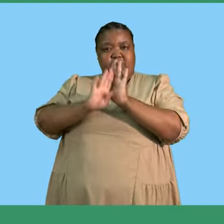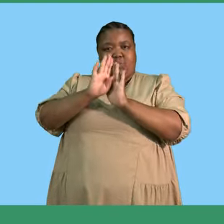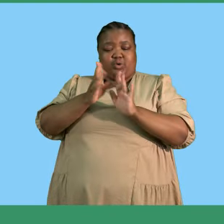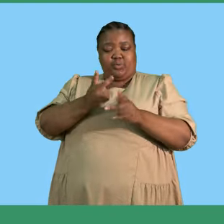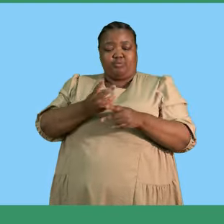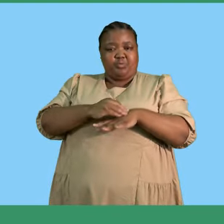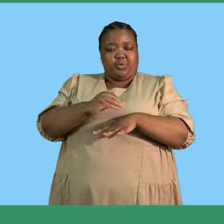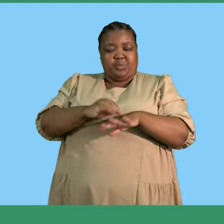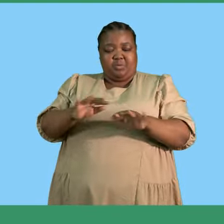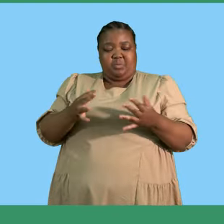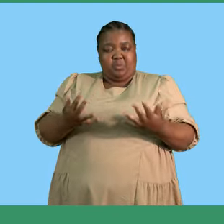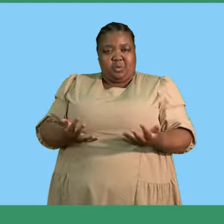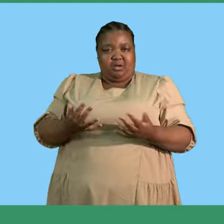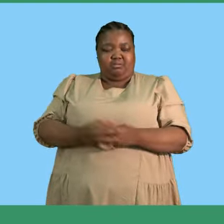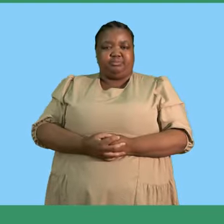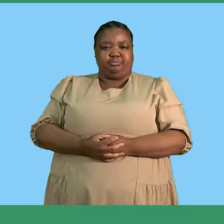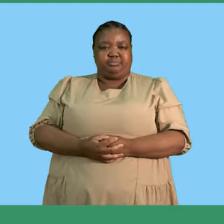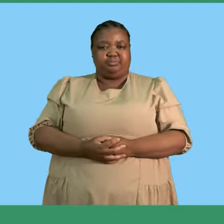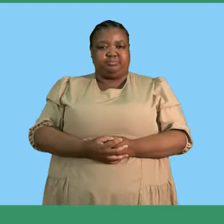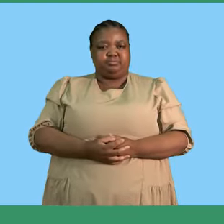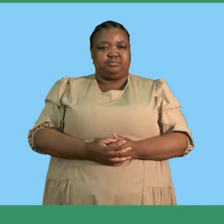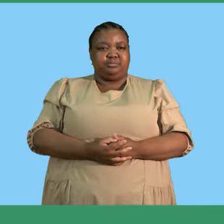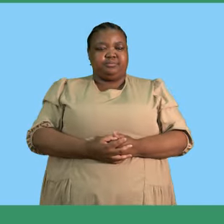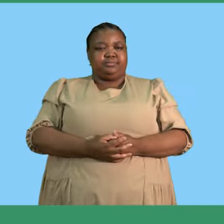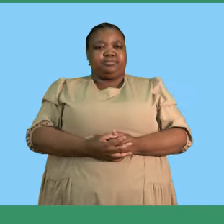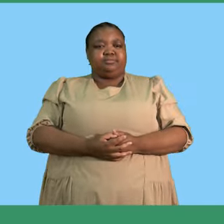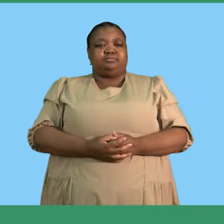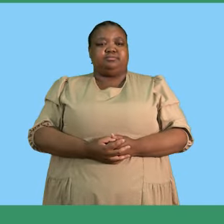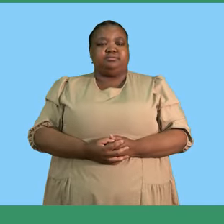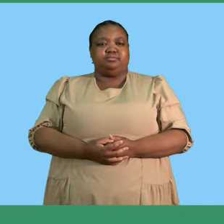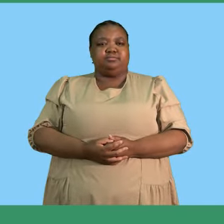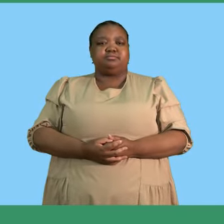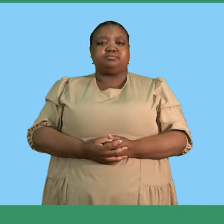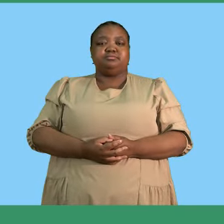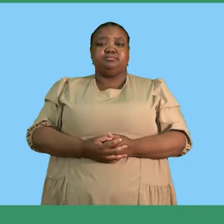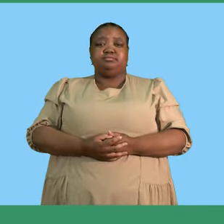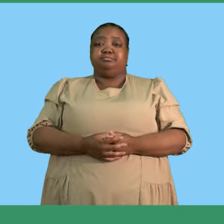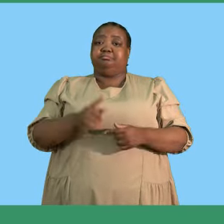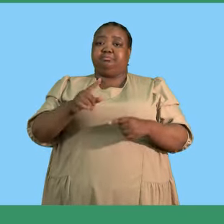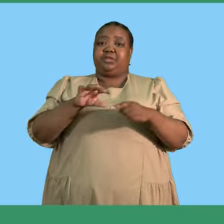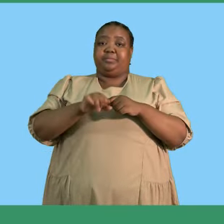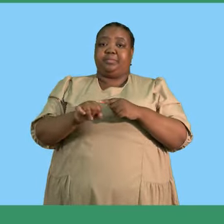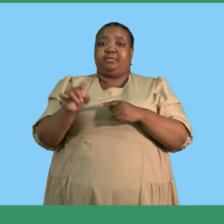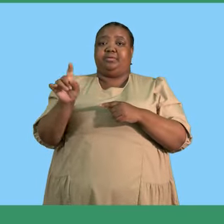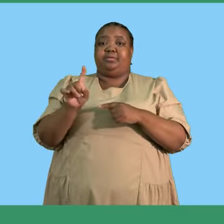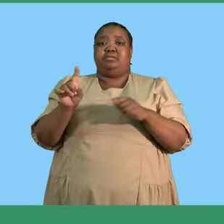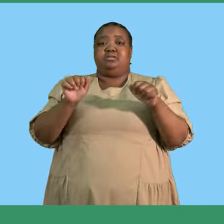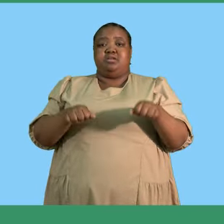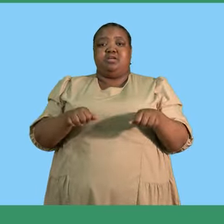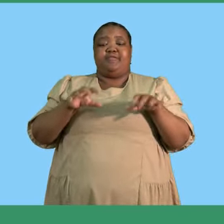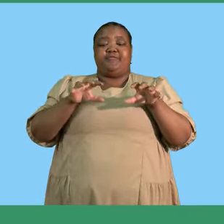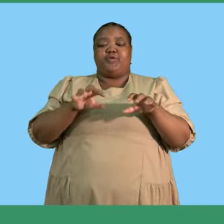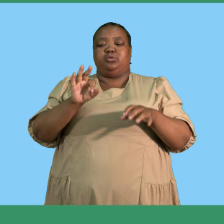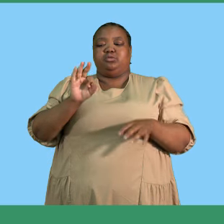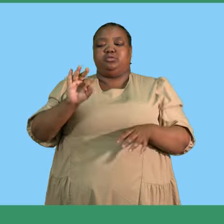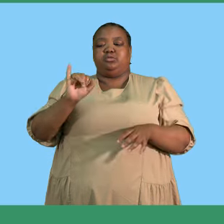how we can best improve our problem. It is also then noticeable that